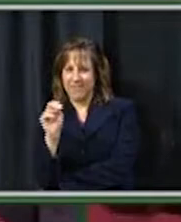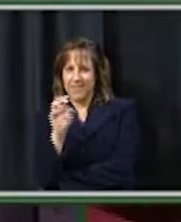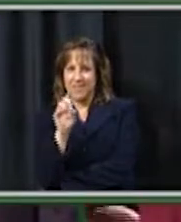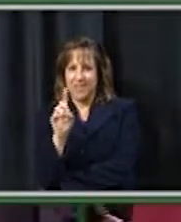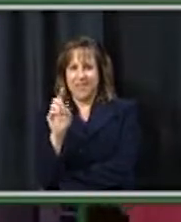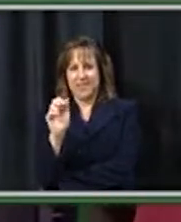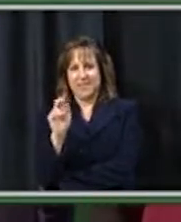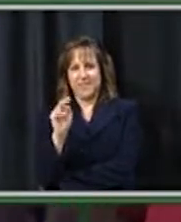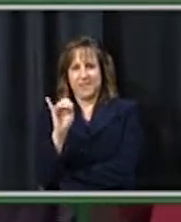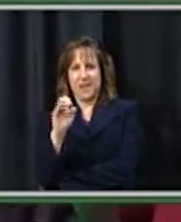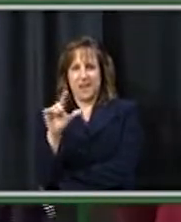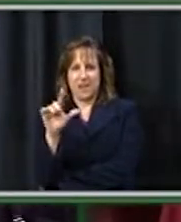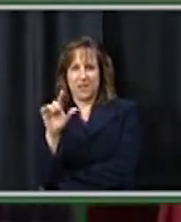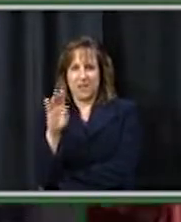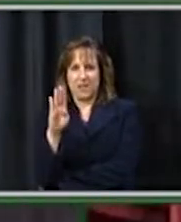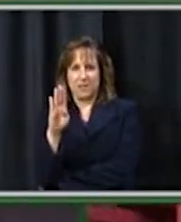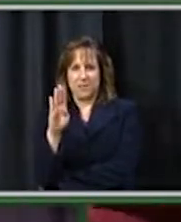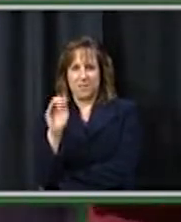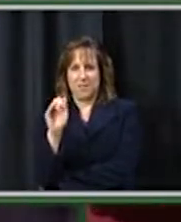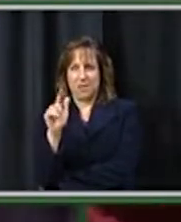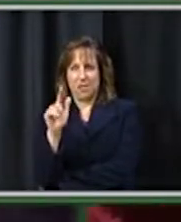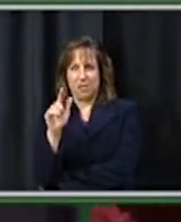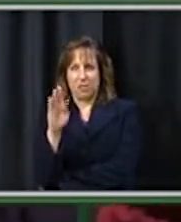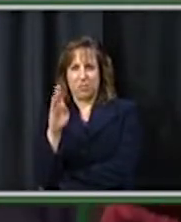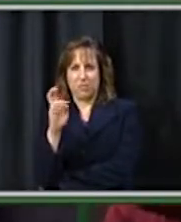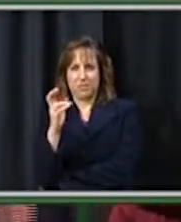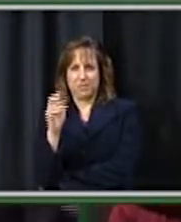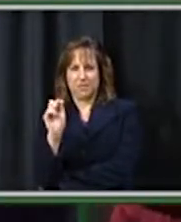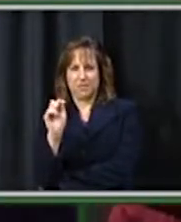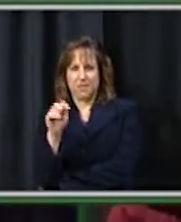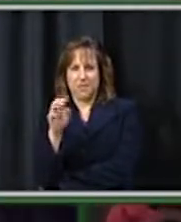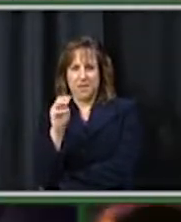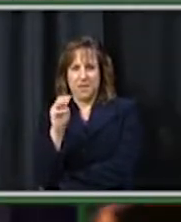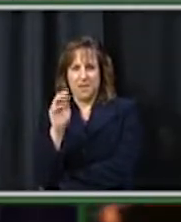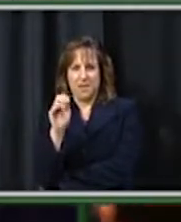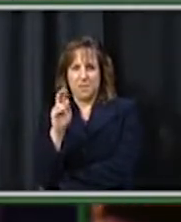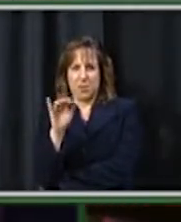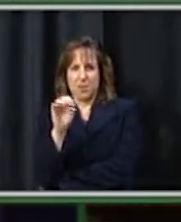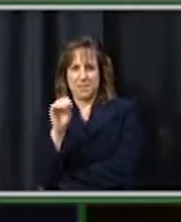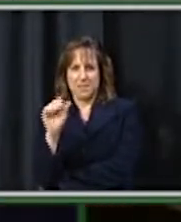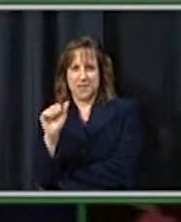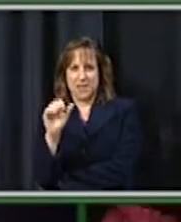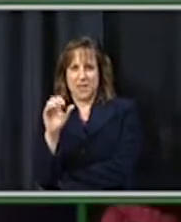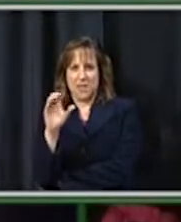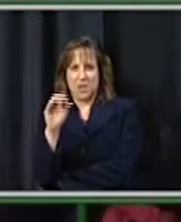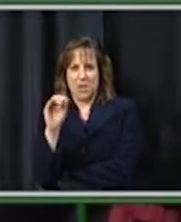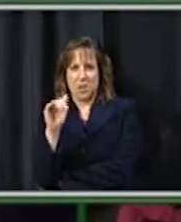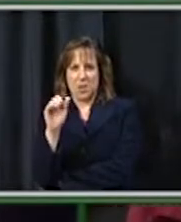Daniel Walbert. Marissa Stevens Post.